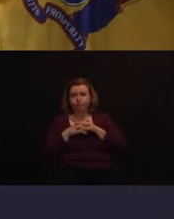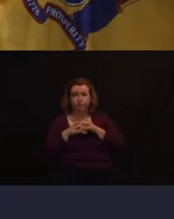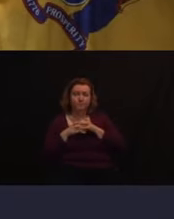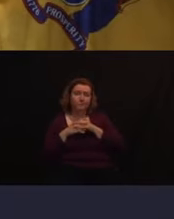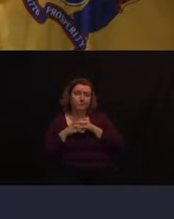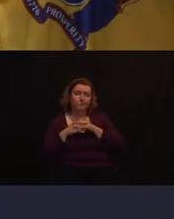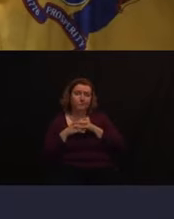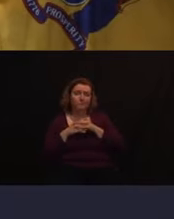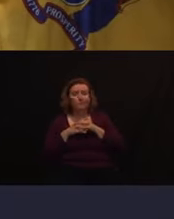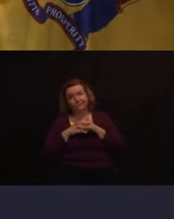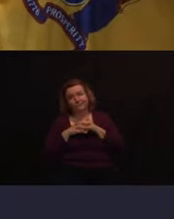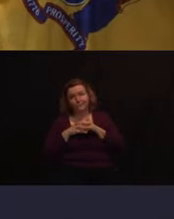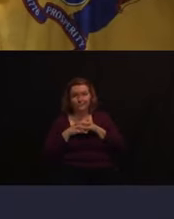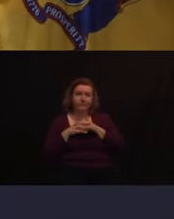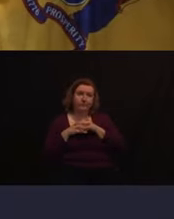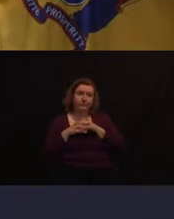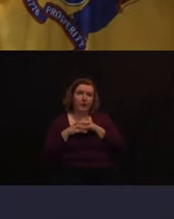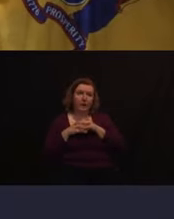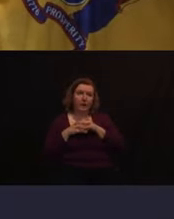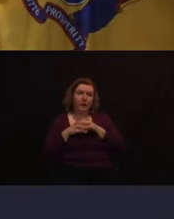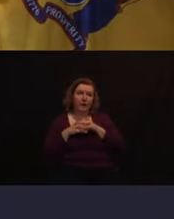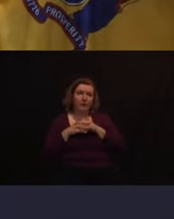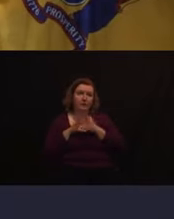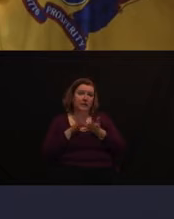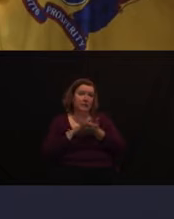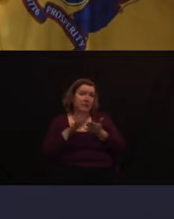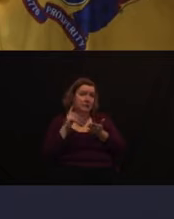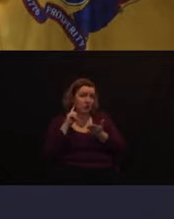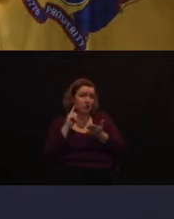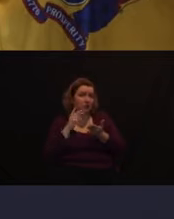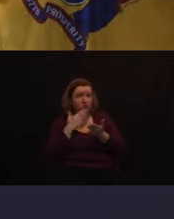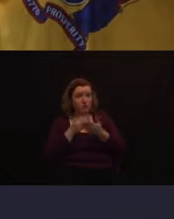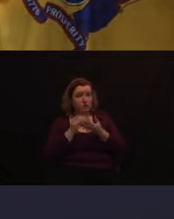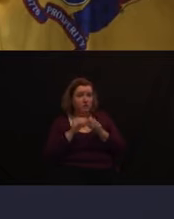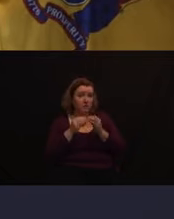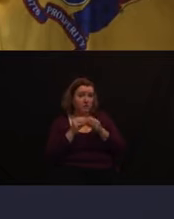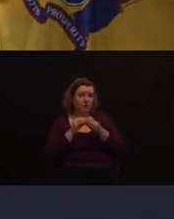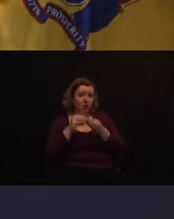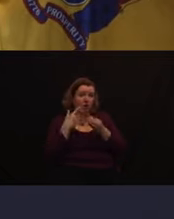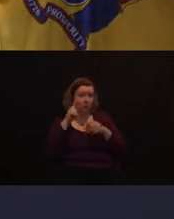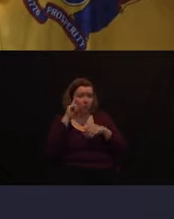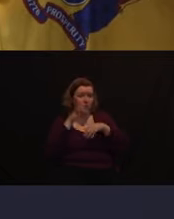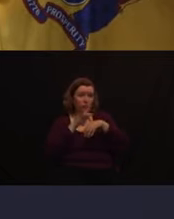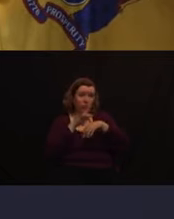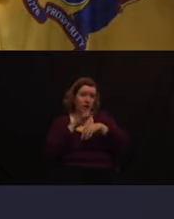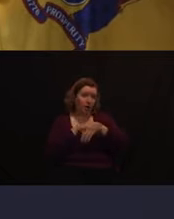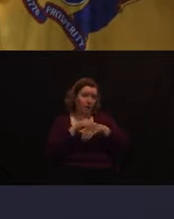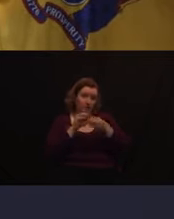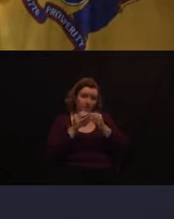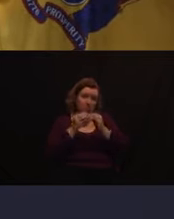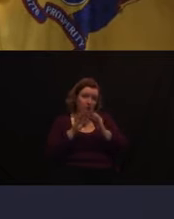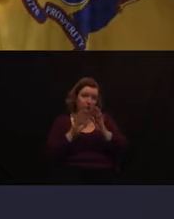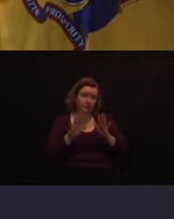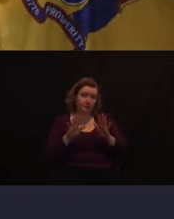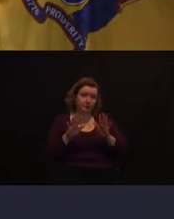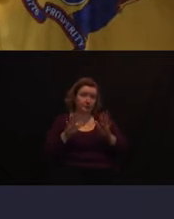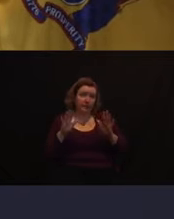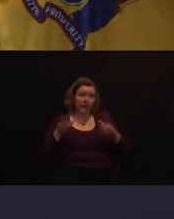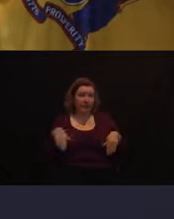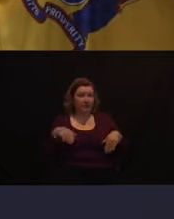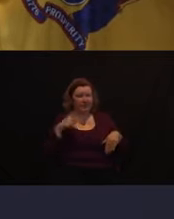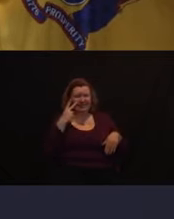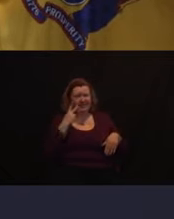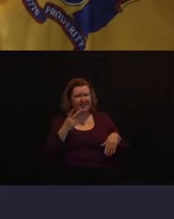obviously, nice to hear the number, but not spending any time thinking about it. Listen, I haven't seen this whole thing